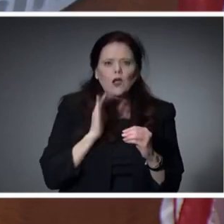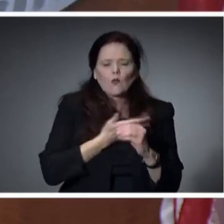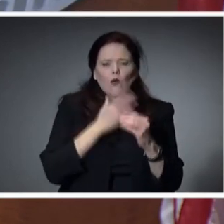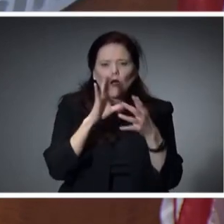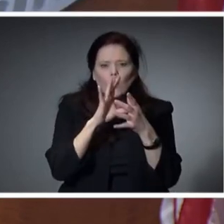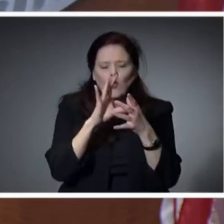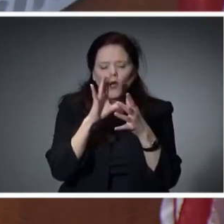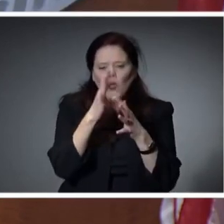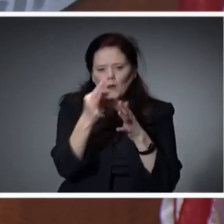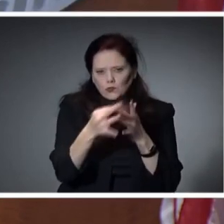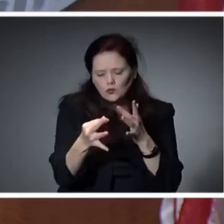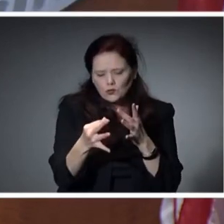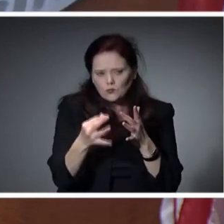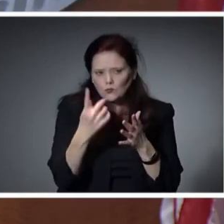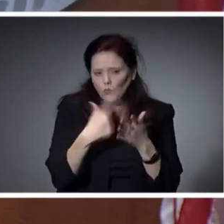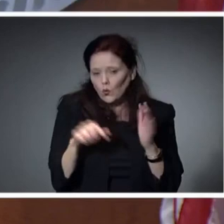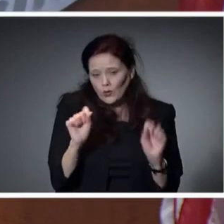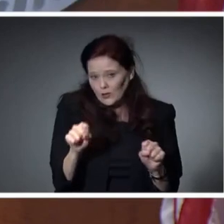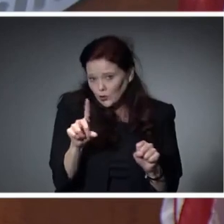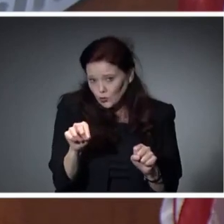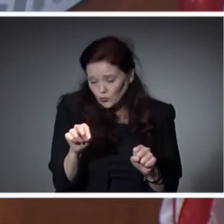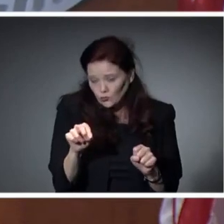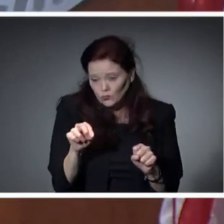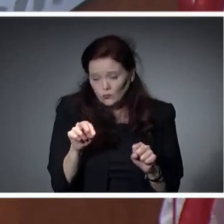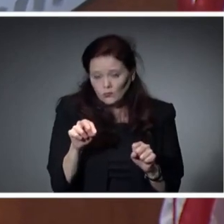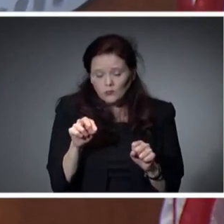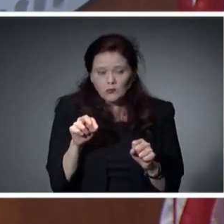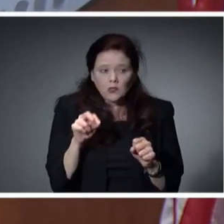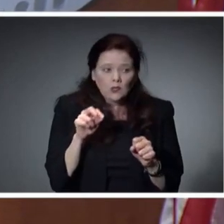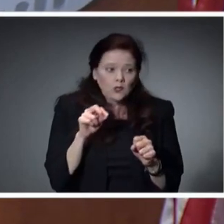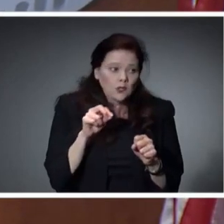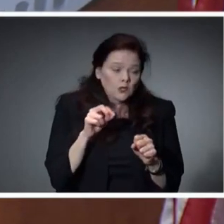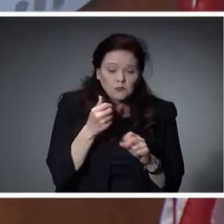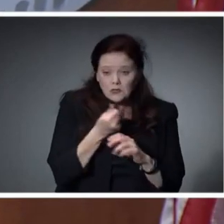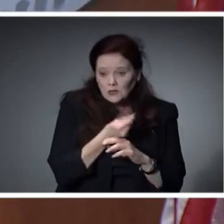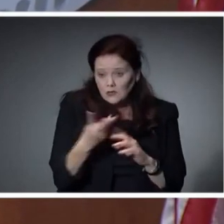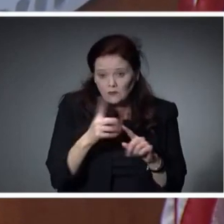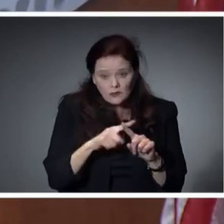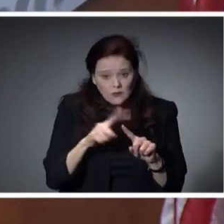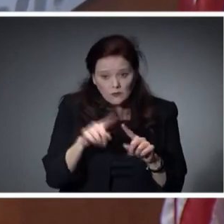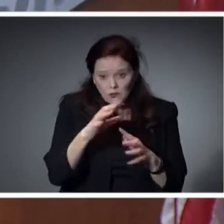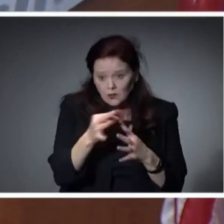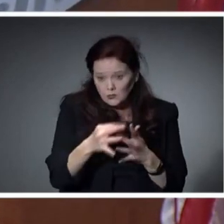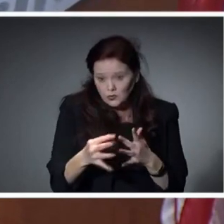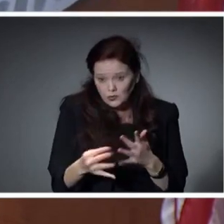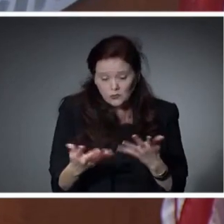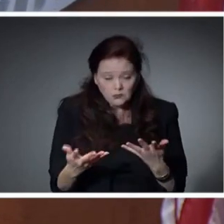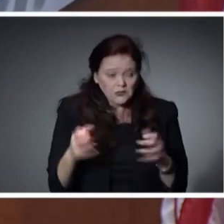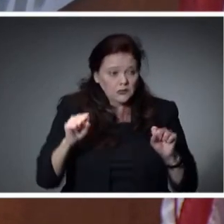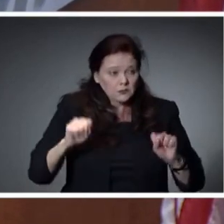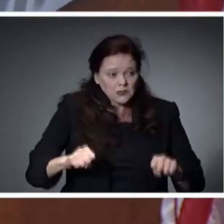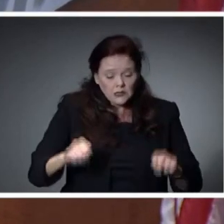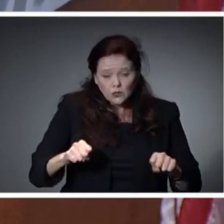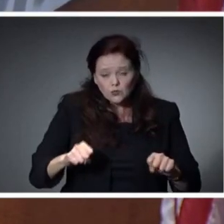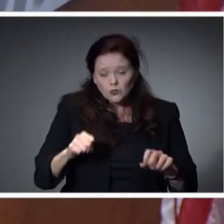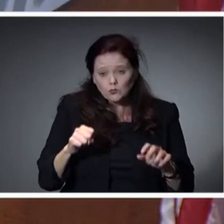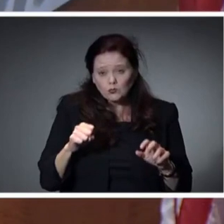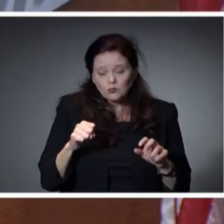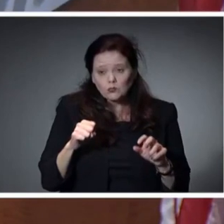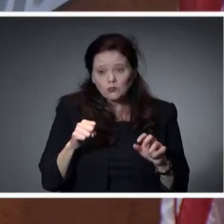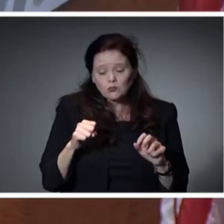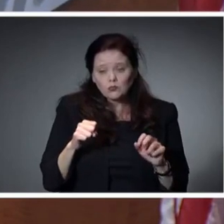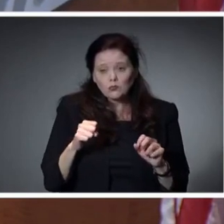may be. We are looking at a number of different things. There's a potential for